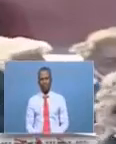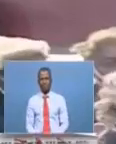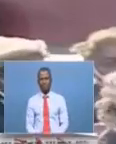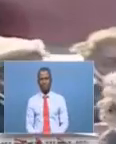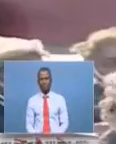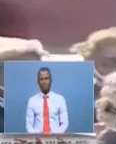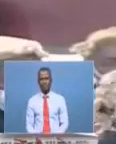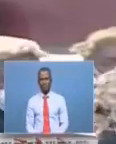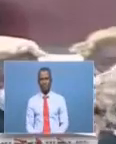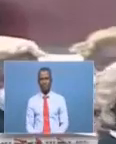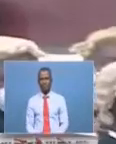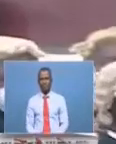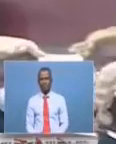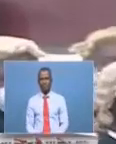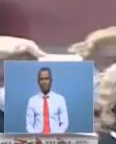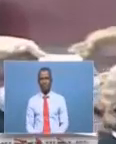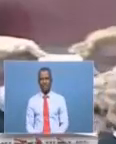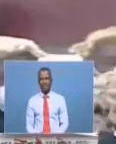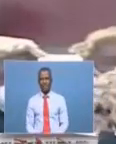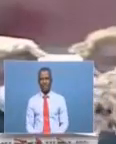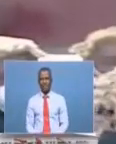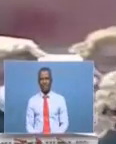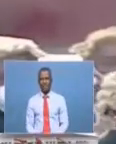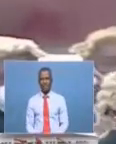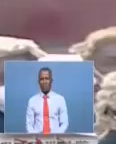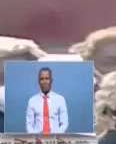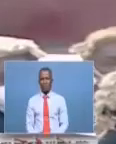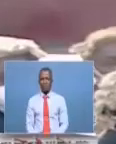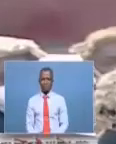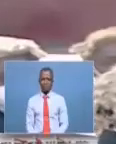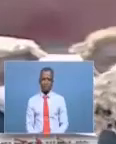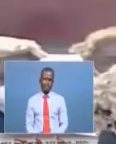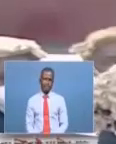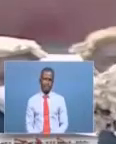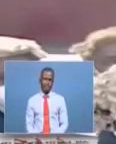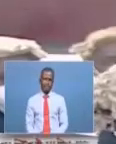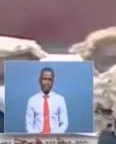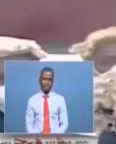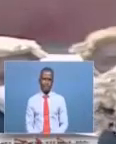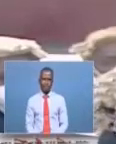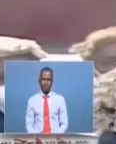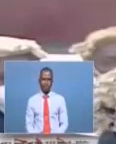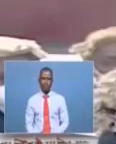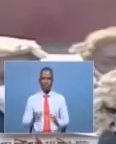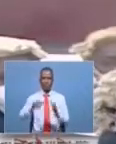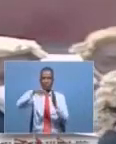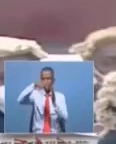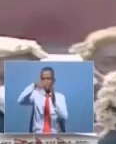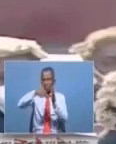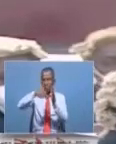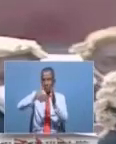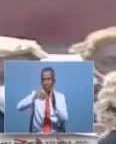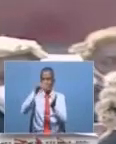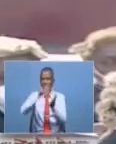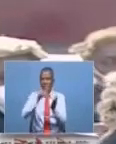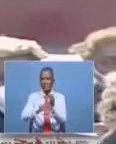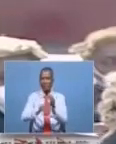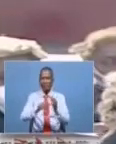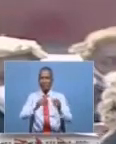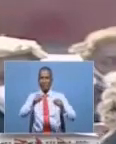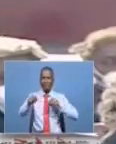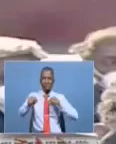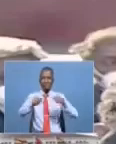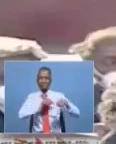it's our further submission that the arguments made and